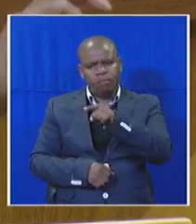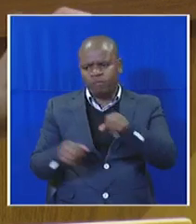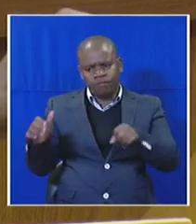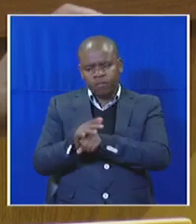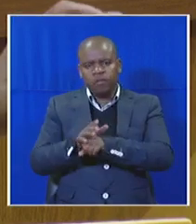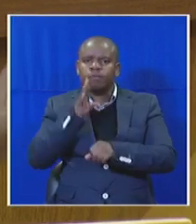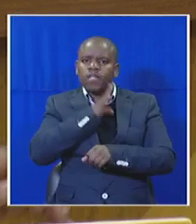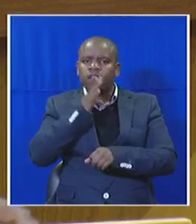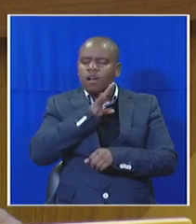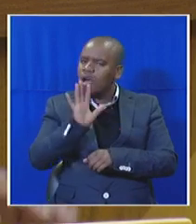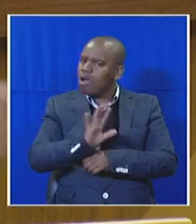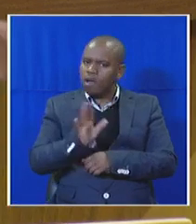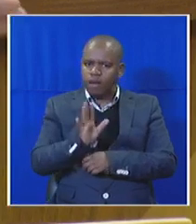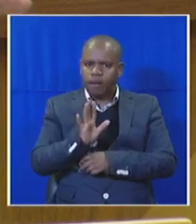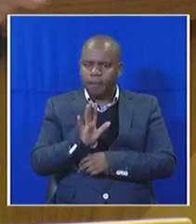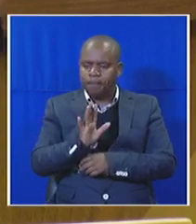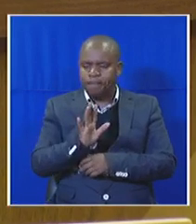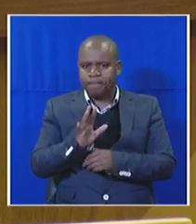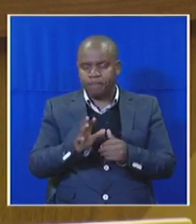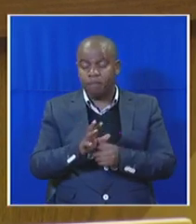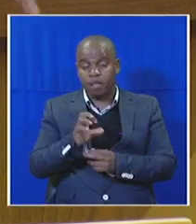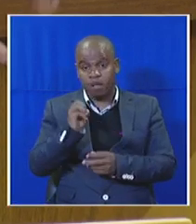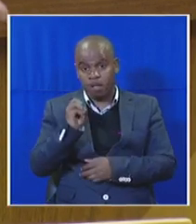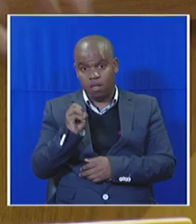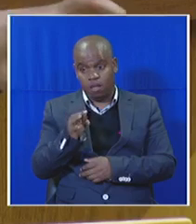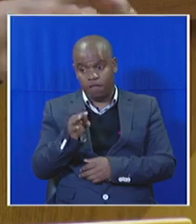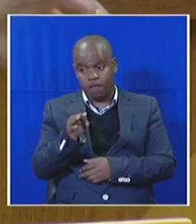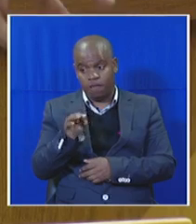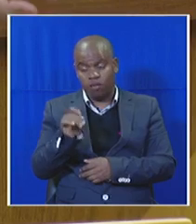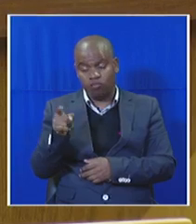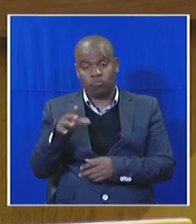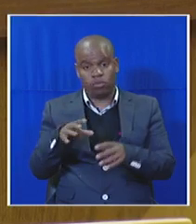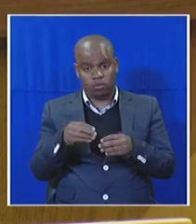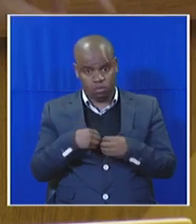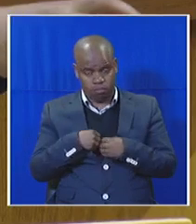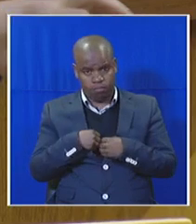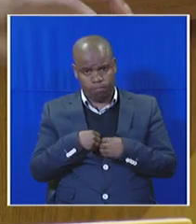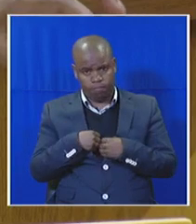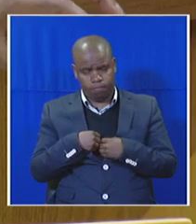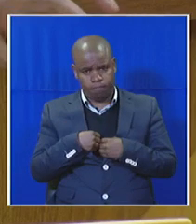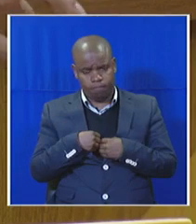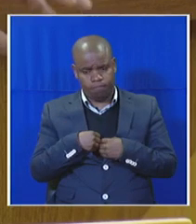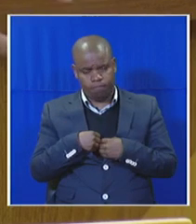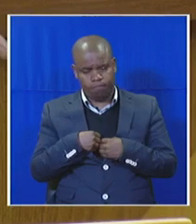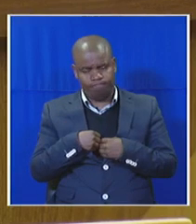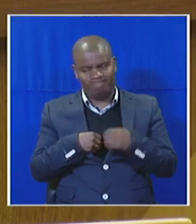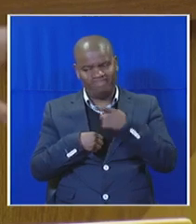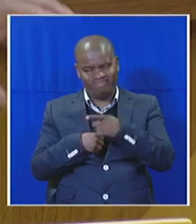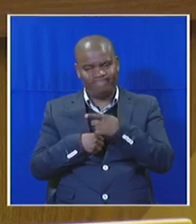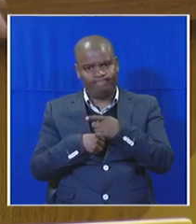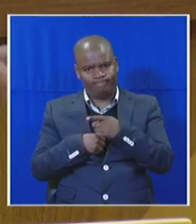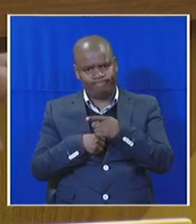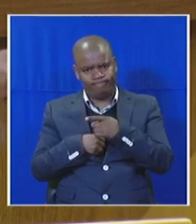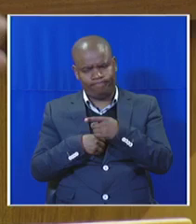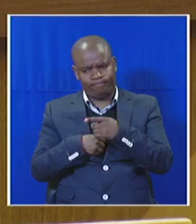private company, so to speak. So if you allow that institution to